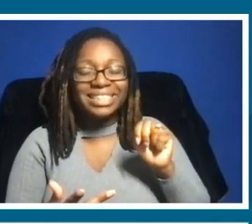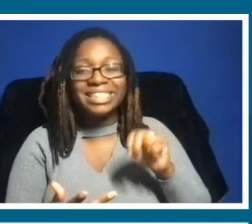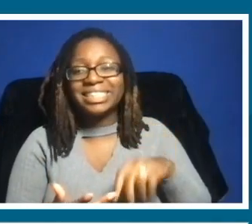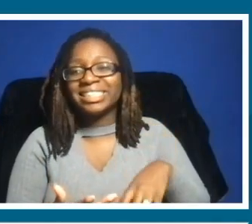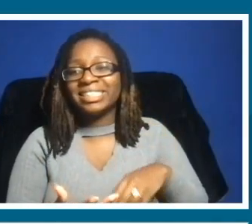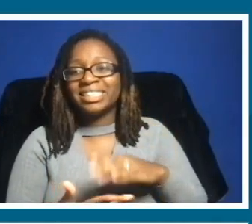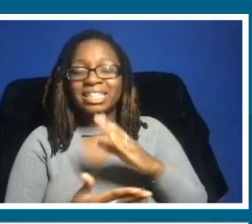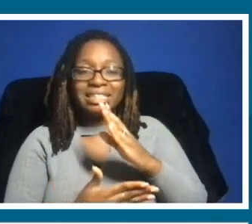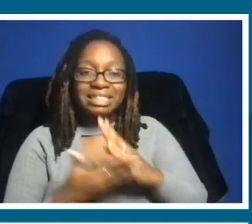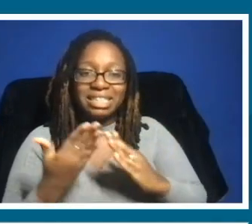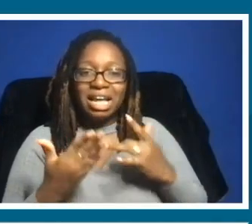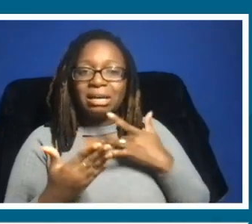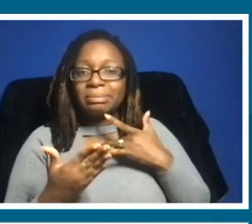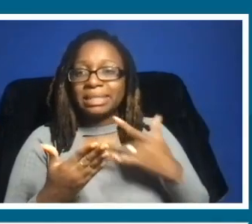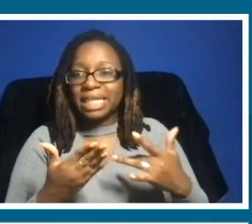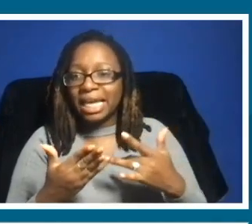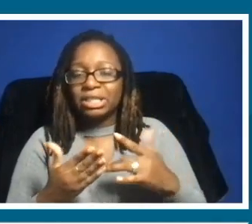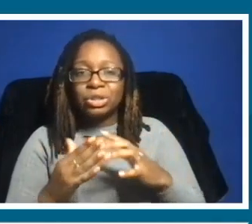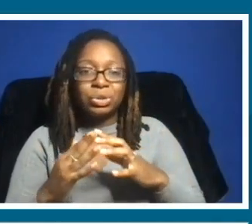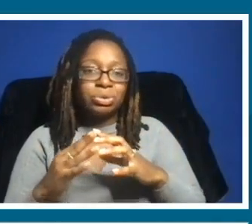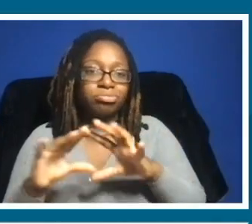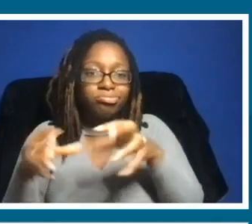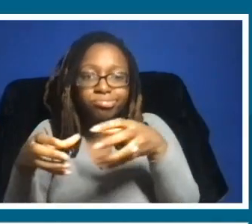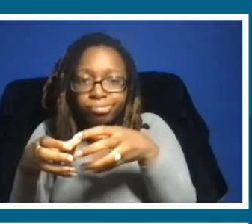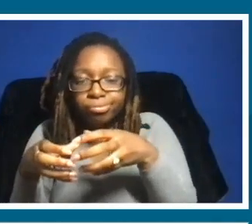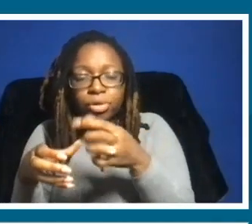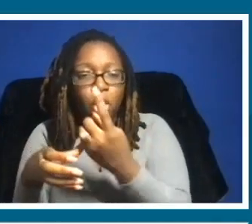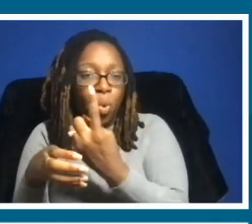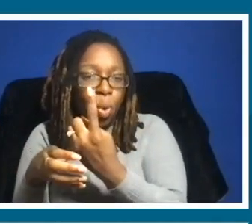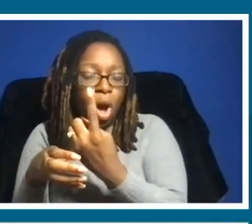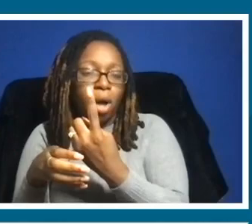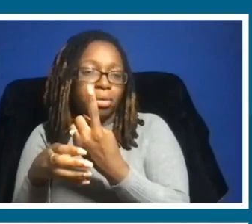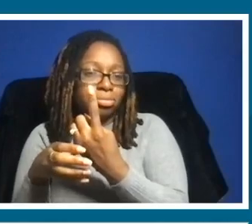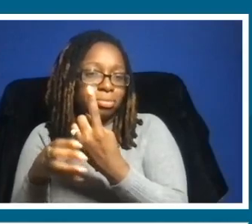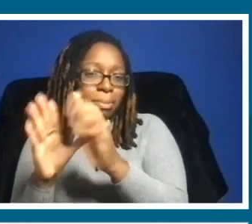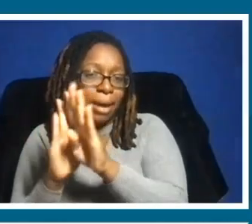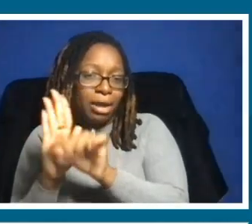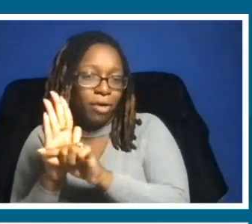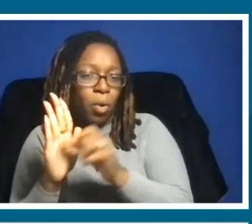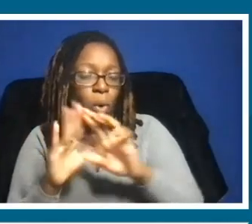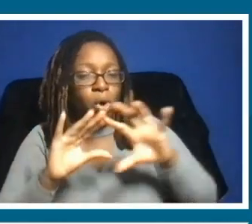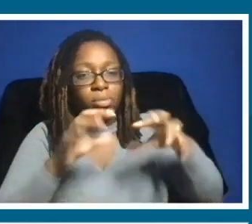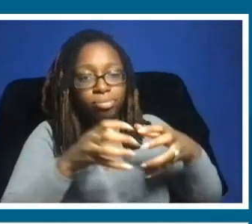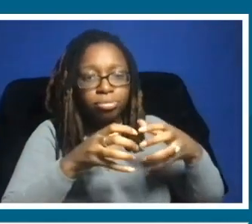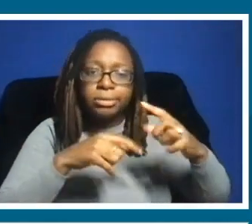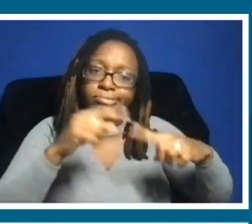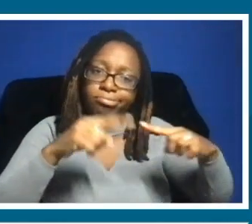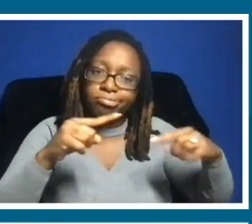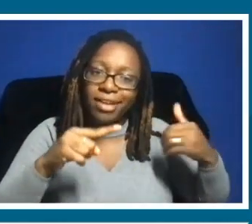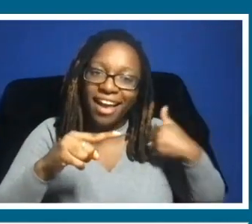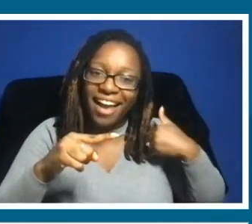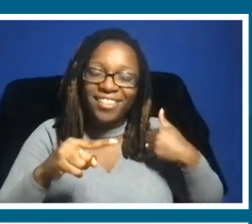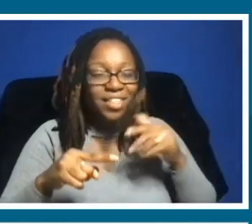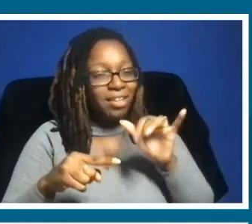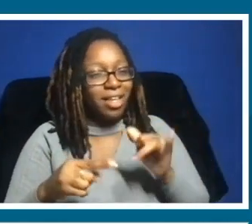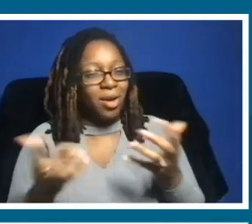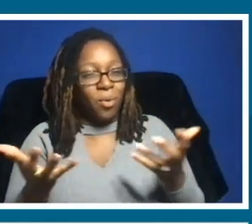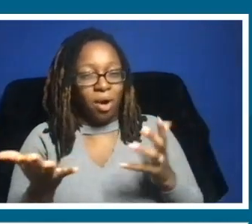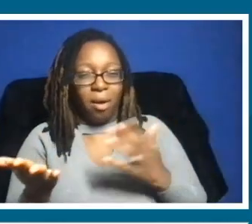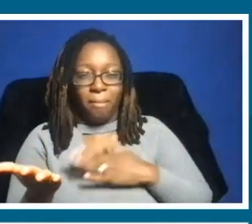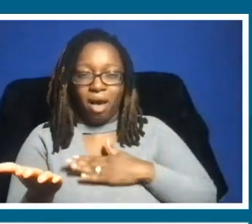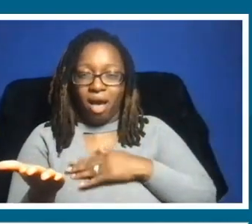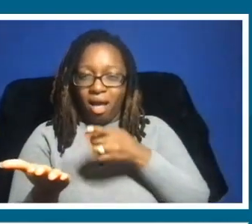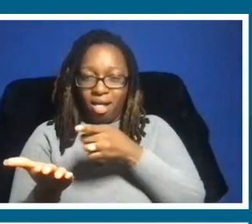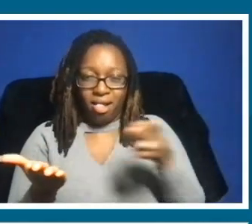homogenous in population or diverse. And that's what I loved about hearing from my colleagues here, doing really